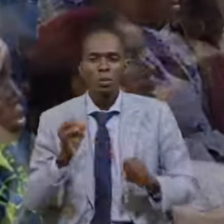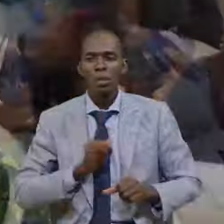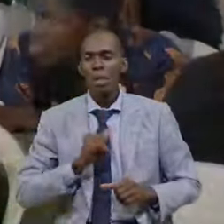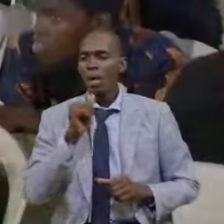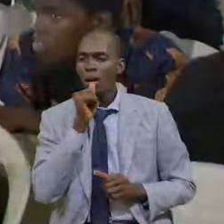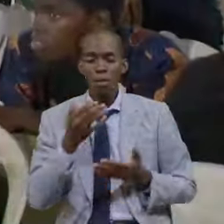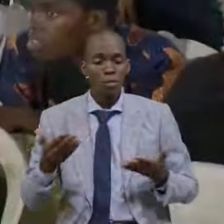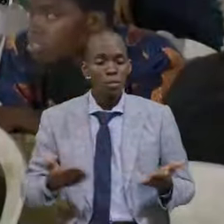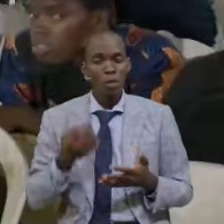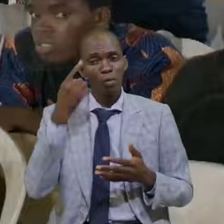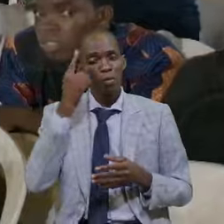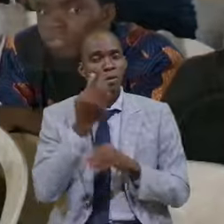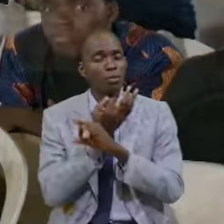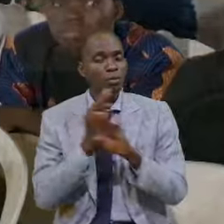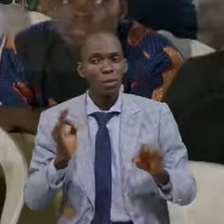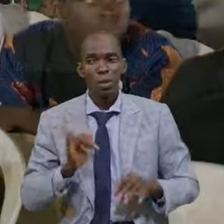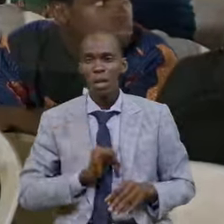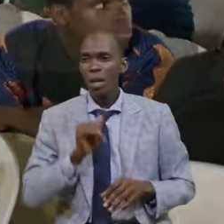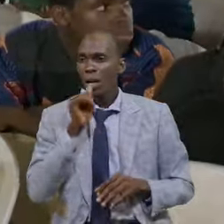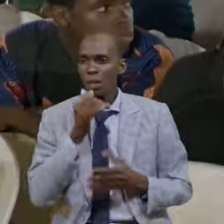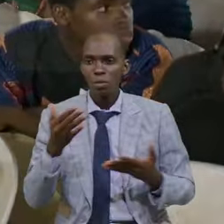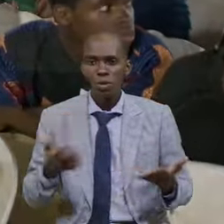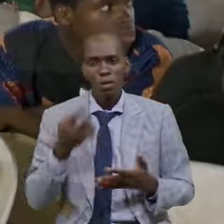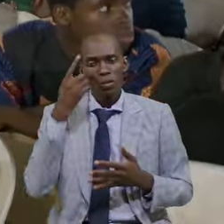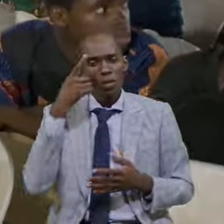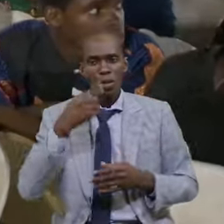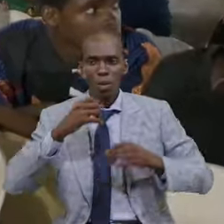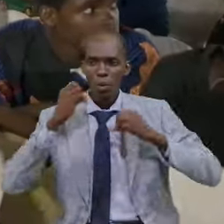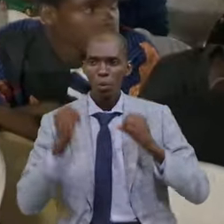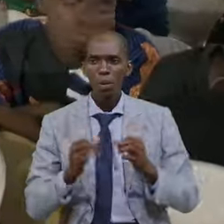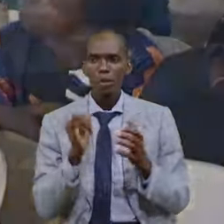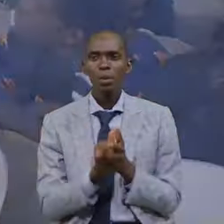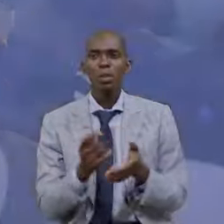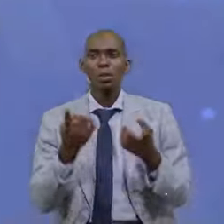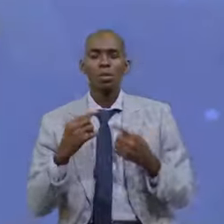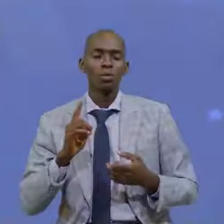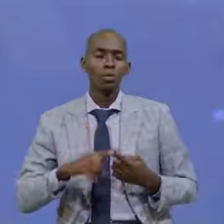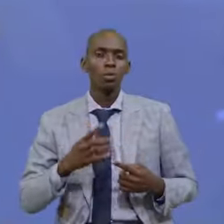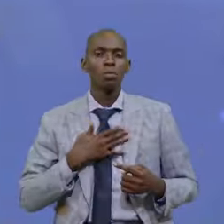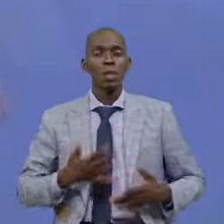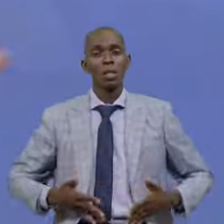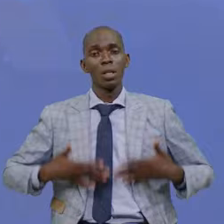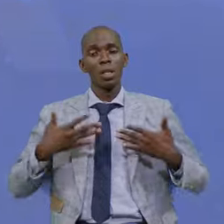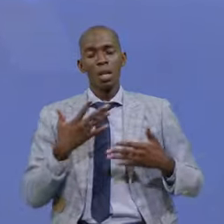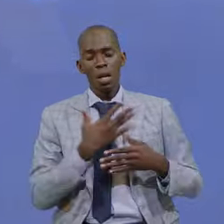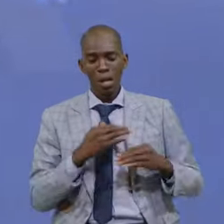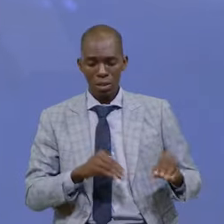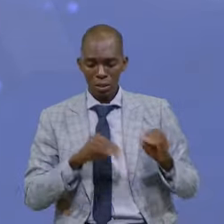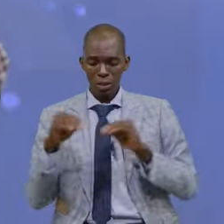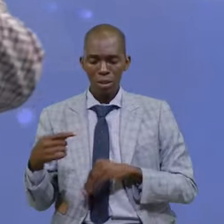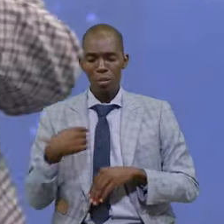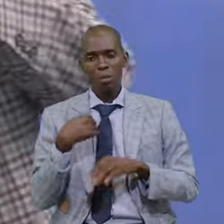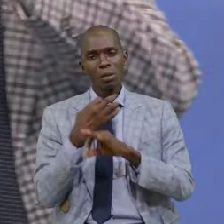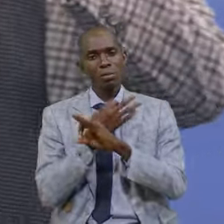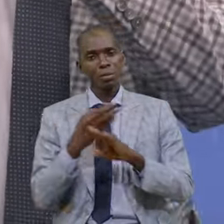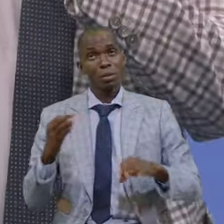here for the power that comes into my life and sets me free. Raise up